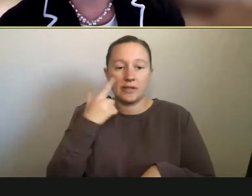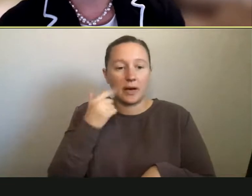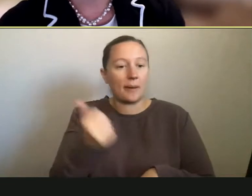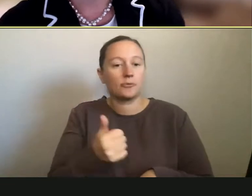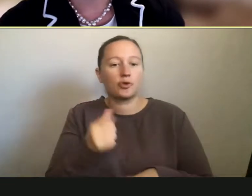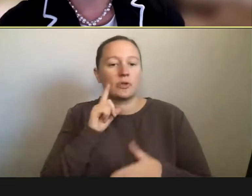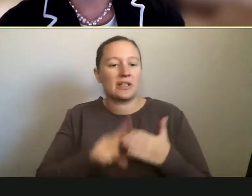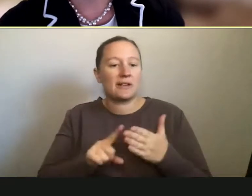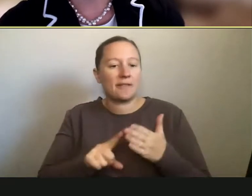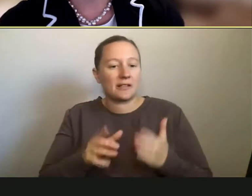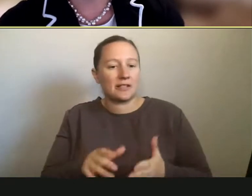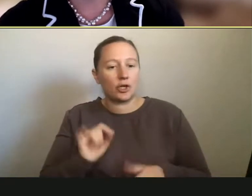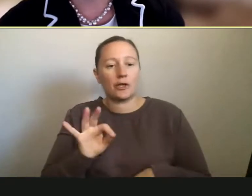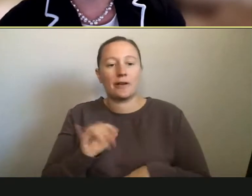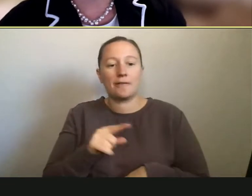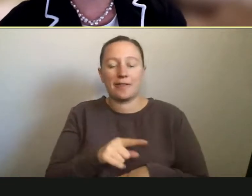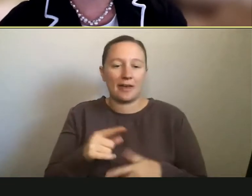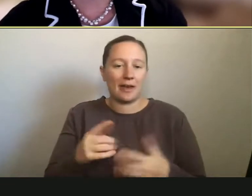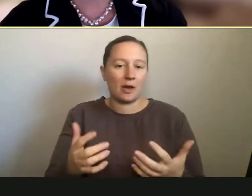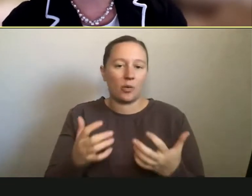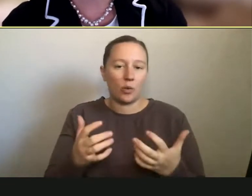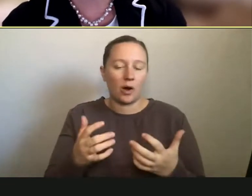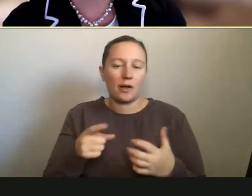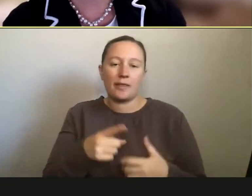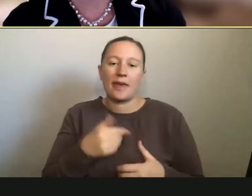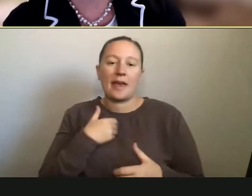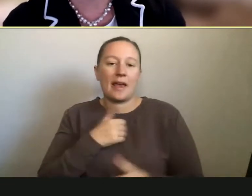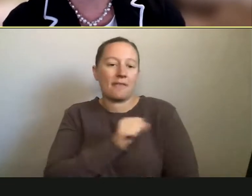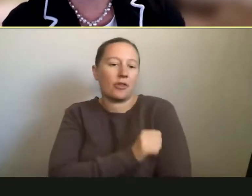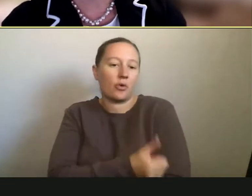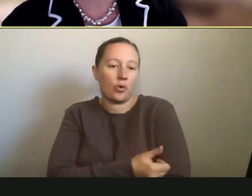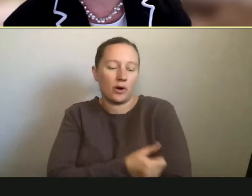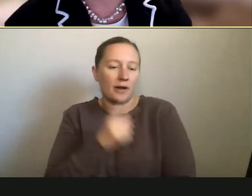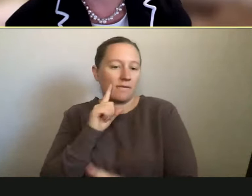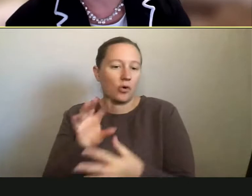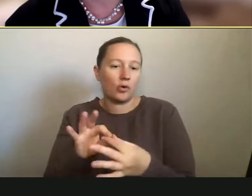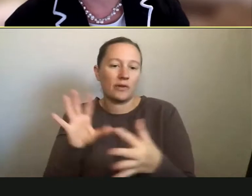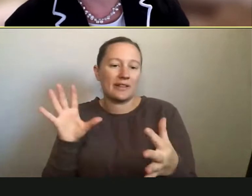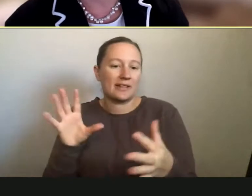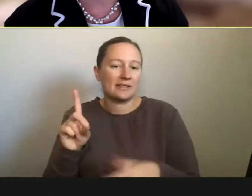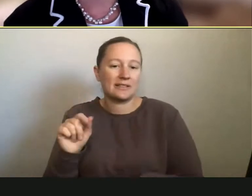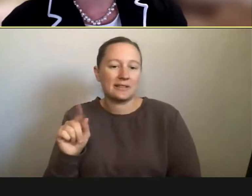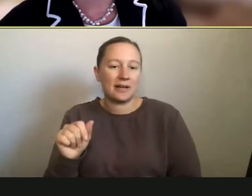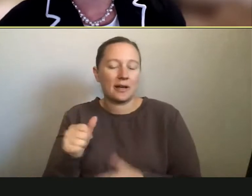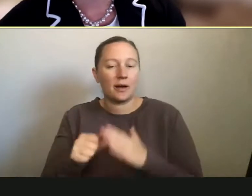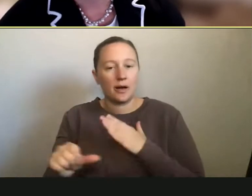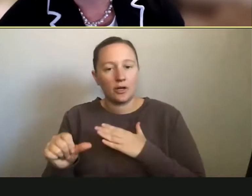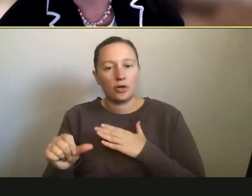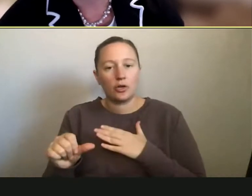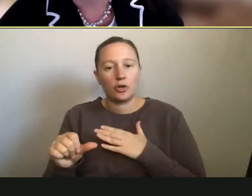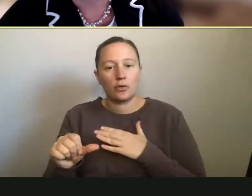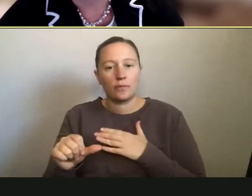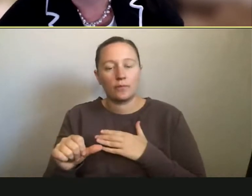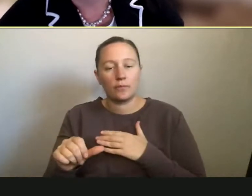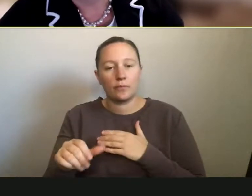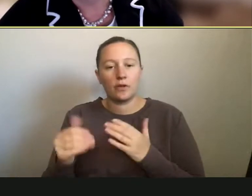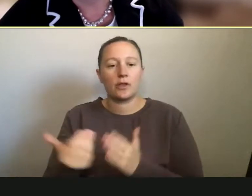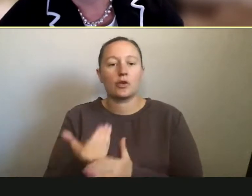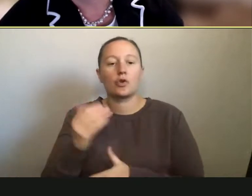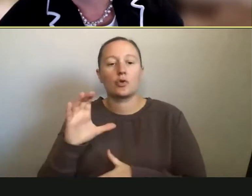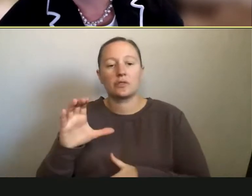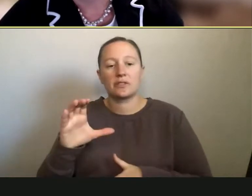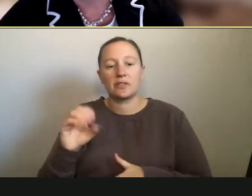or not they had the authority to be able to release data. And under the new